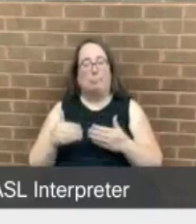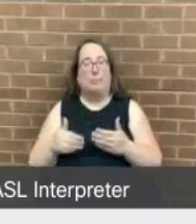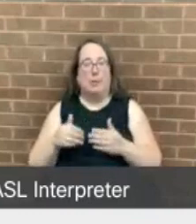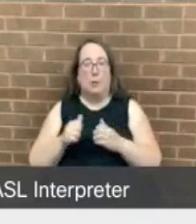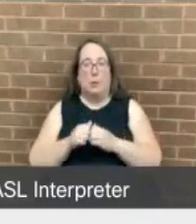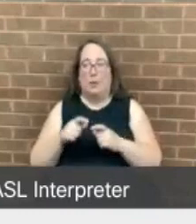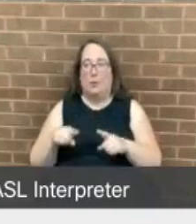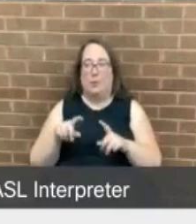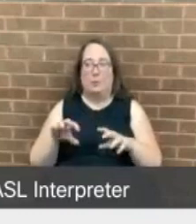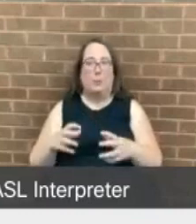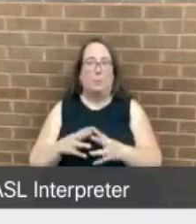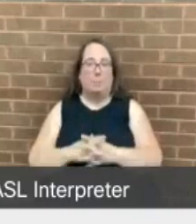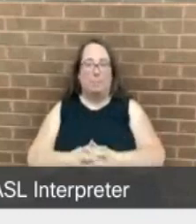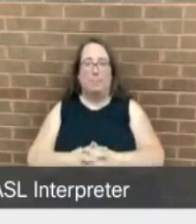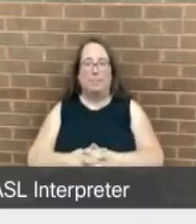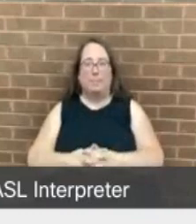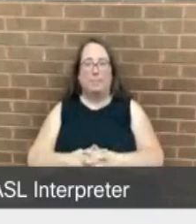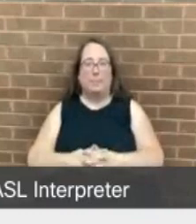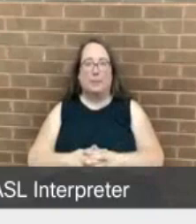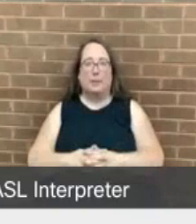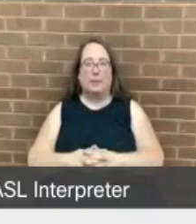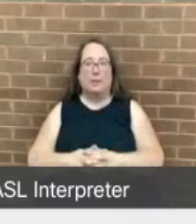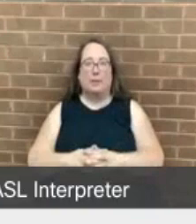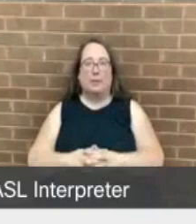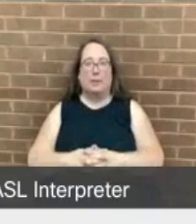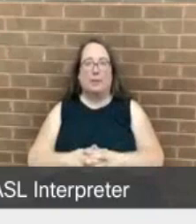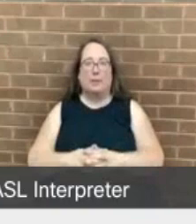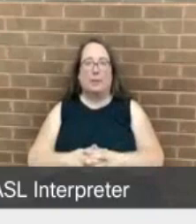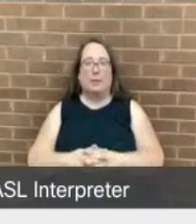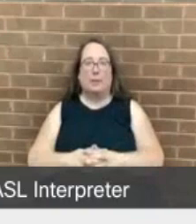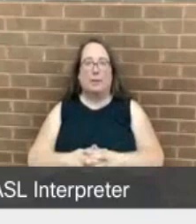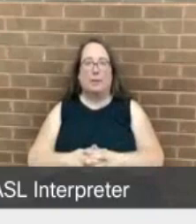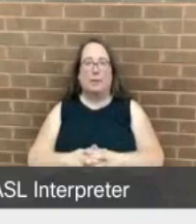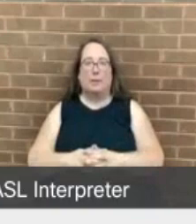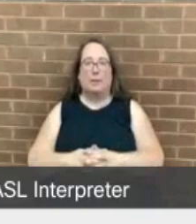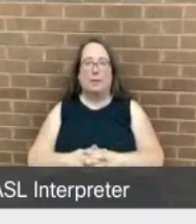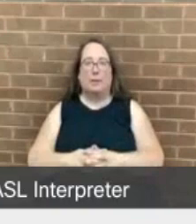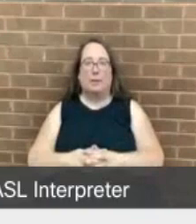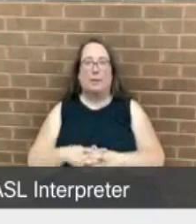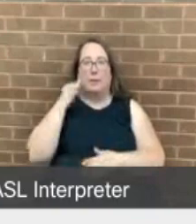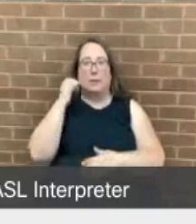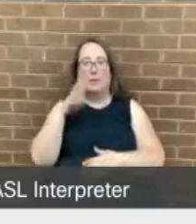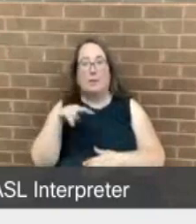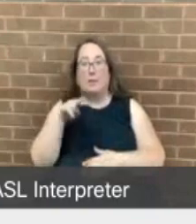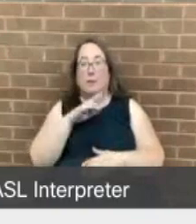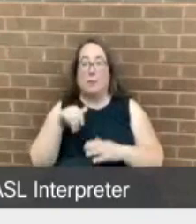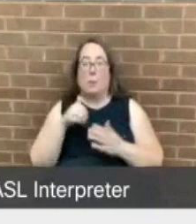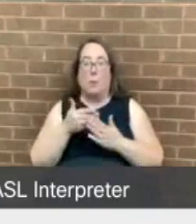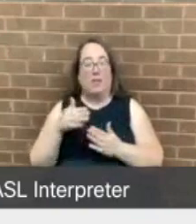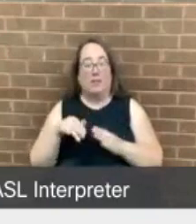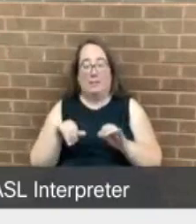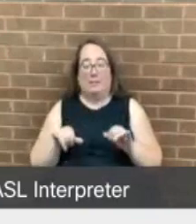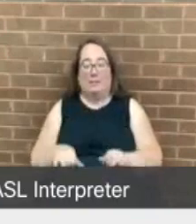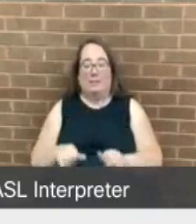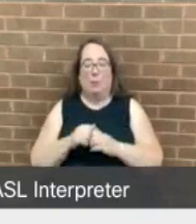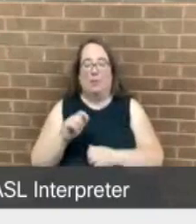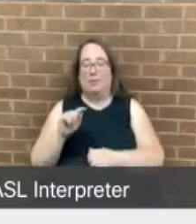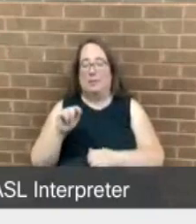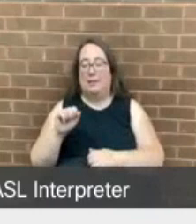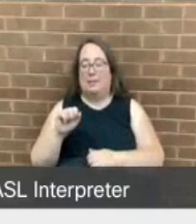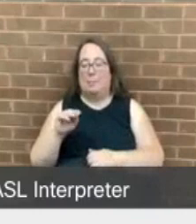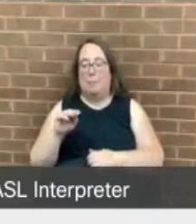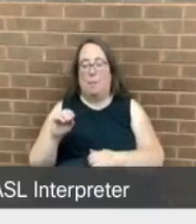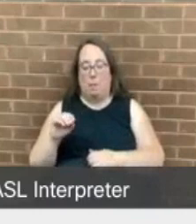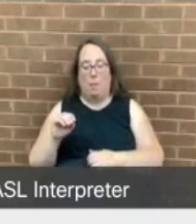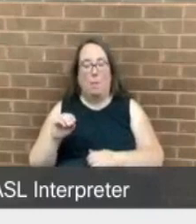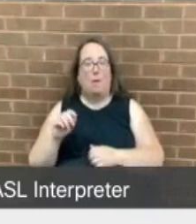of you as a group. I agree. And if you could, if we could look at the whole thing as a system with the TSMO, but then